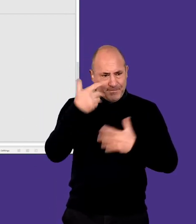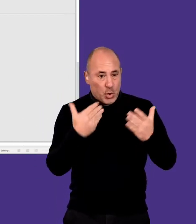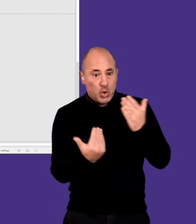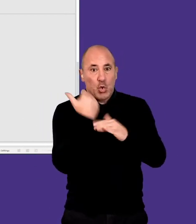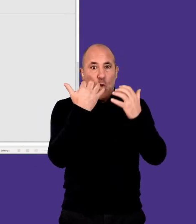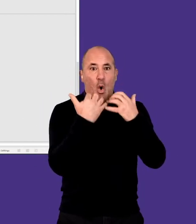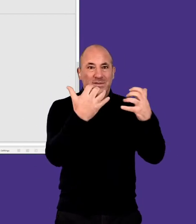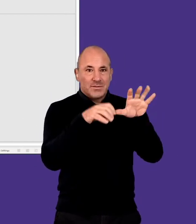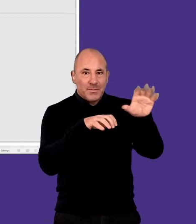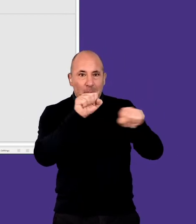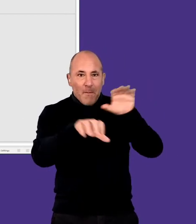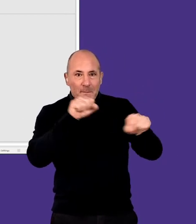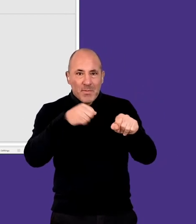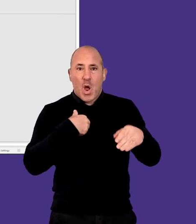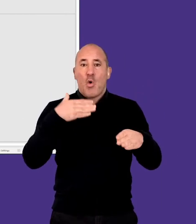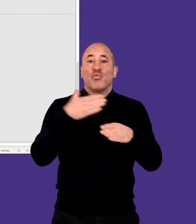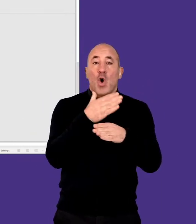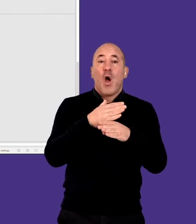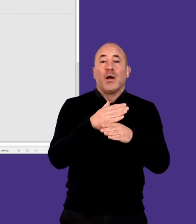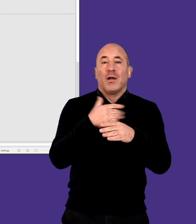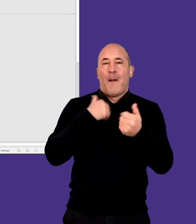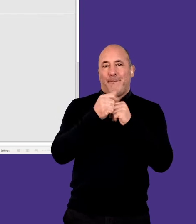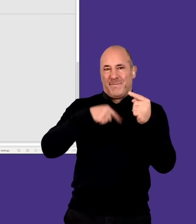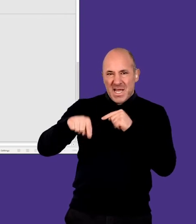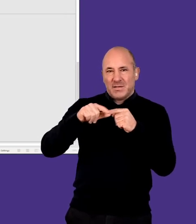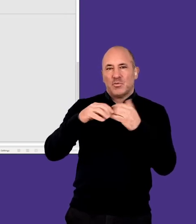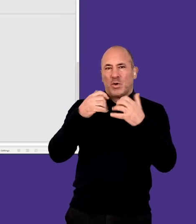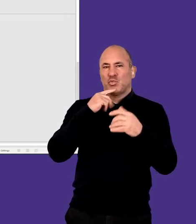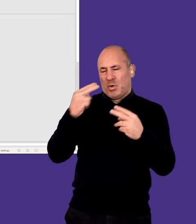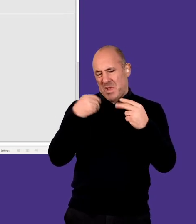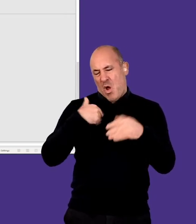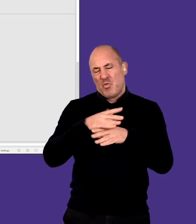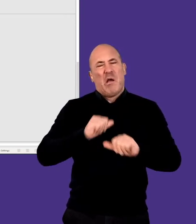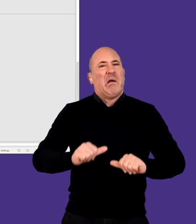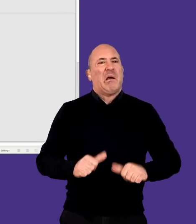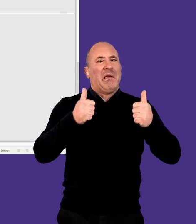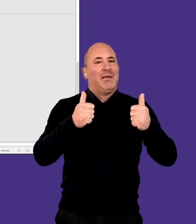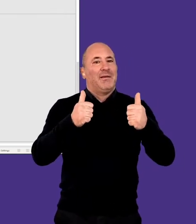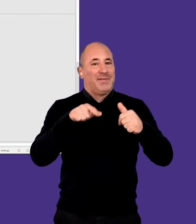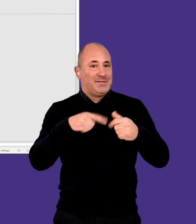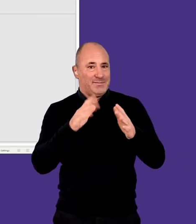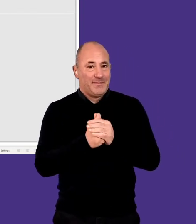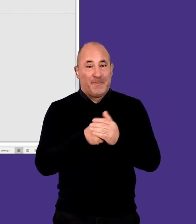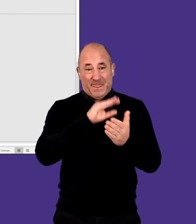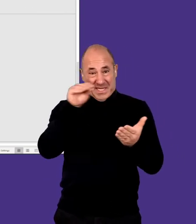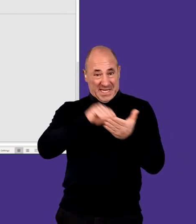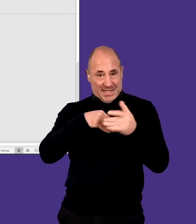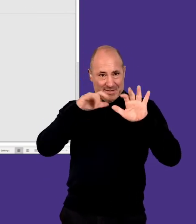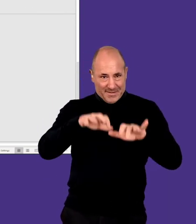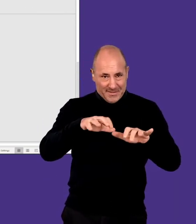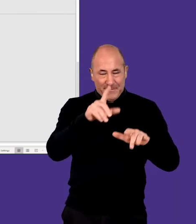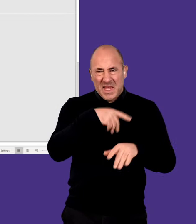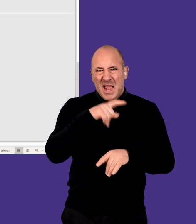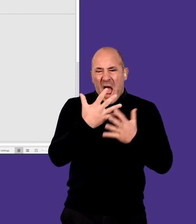new audiences, and our work will be perceived as excellent by our peers and audiences. And I've added that to that box, and if I click away, you'll see